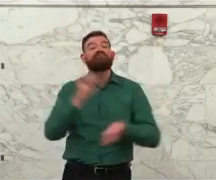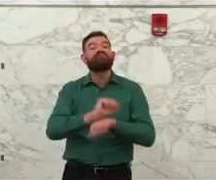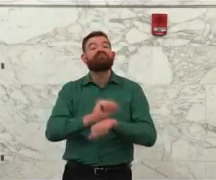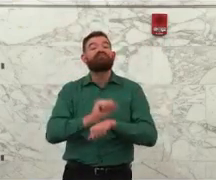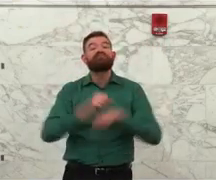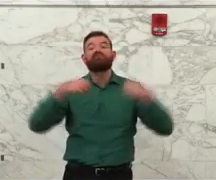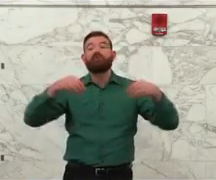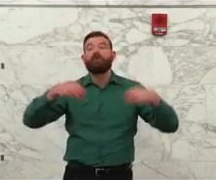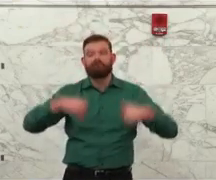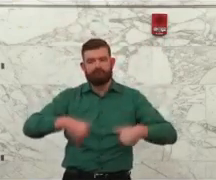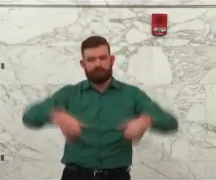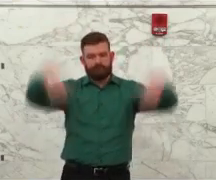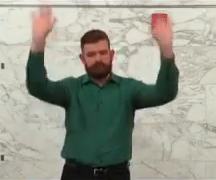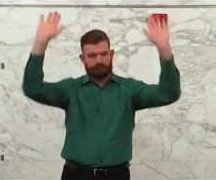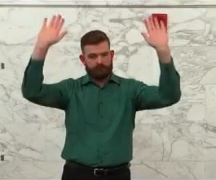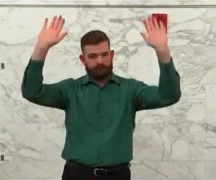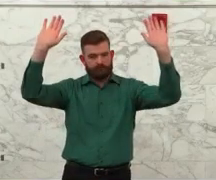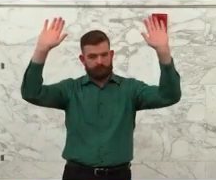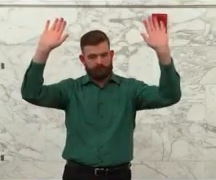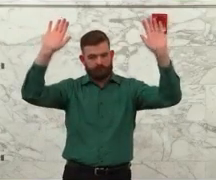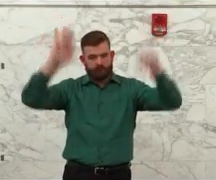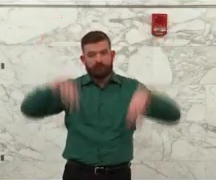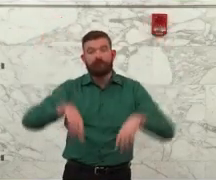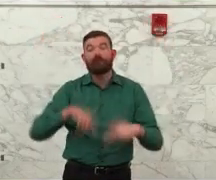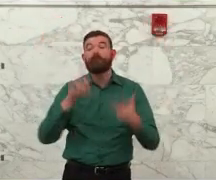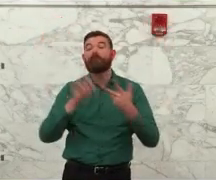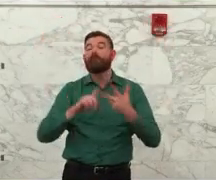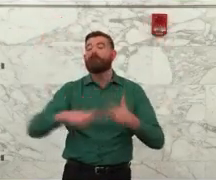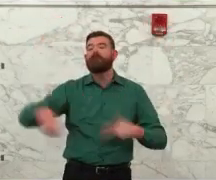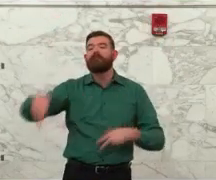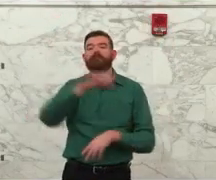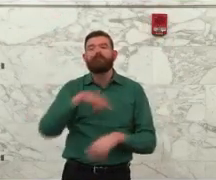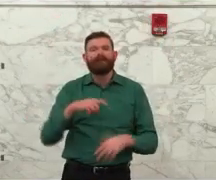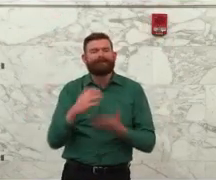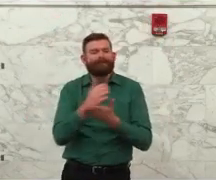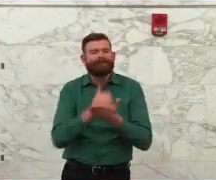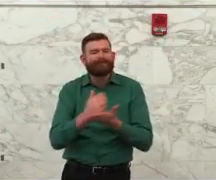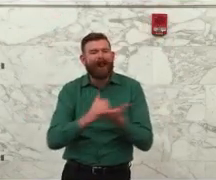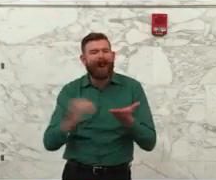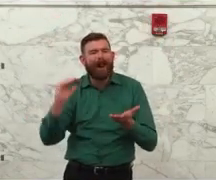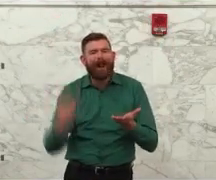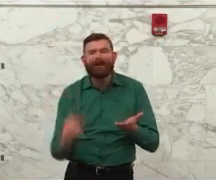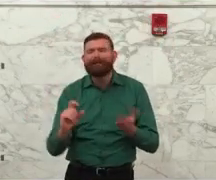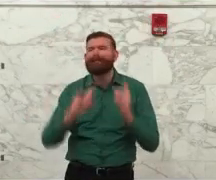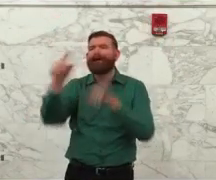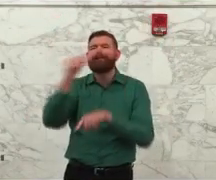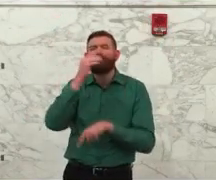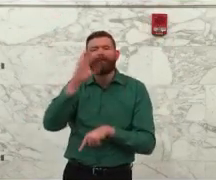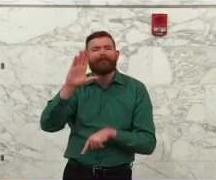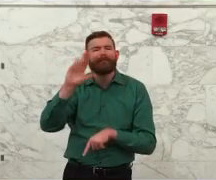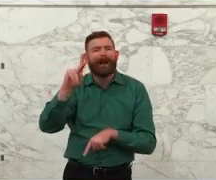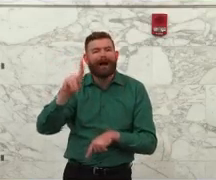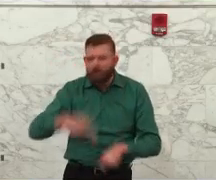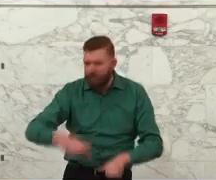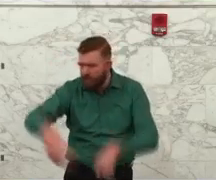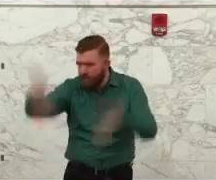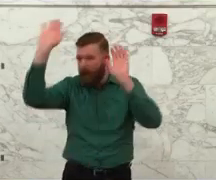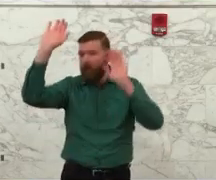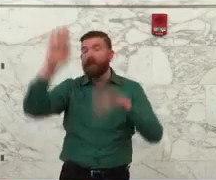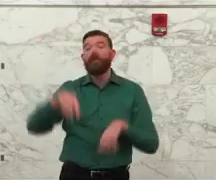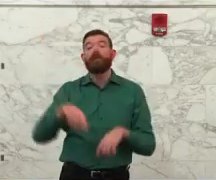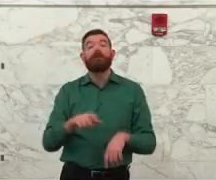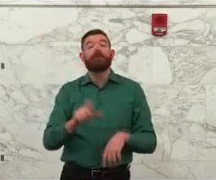banks. Thirdly, the media. Fourthly, law enforcement. And fifthly, the operations of the federal government or the movement of